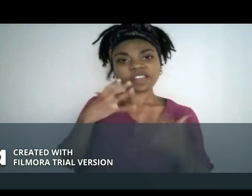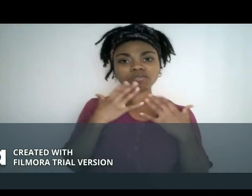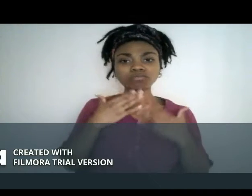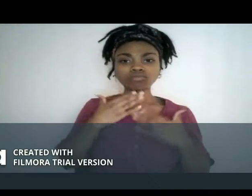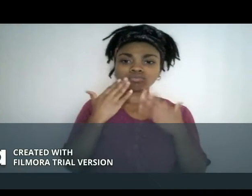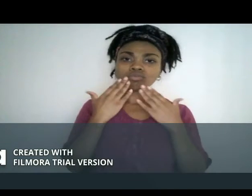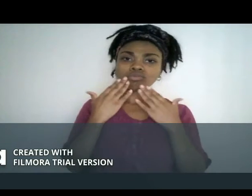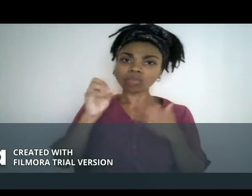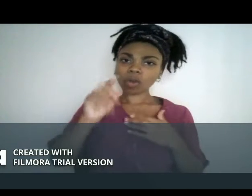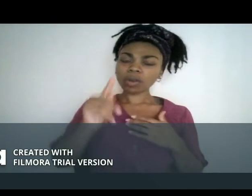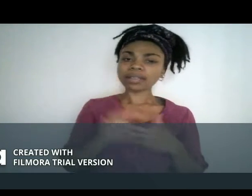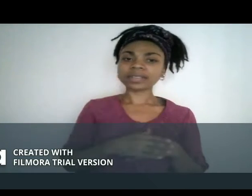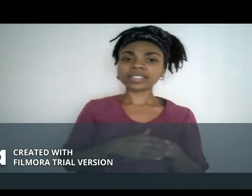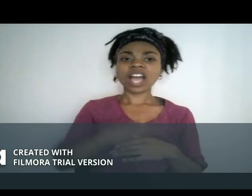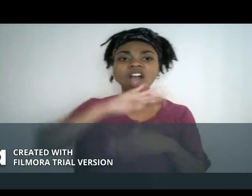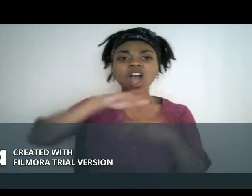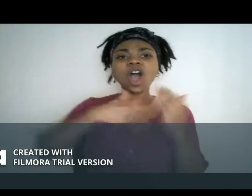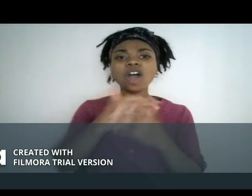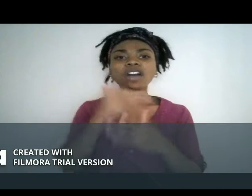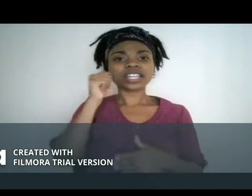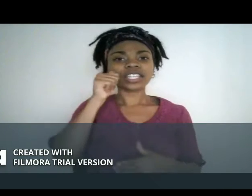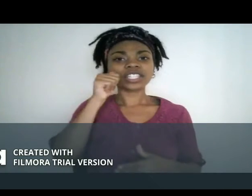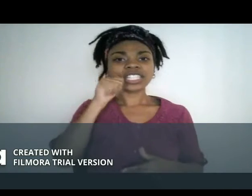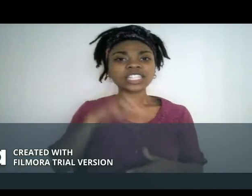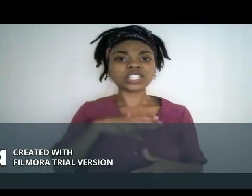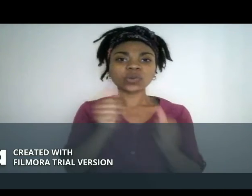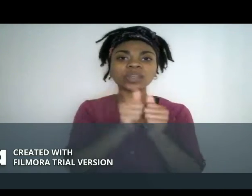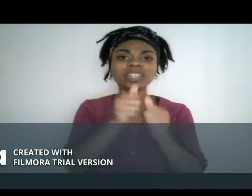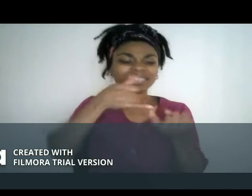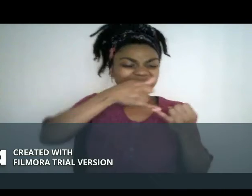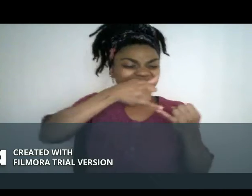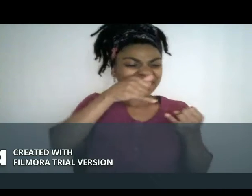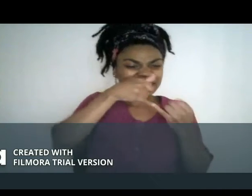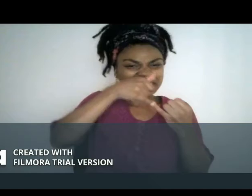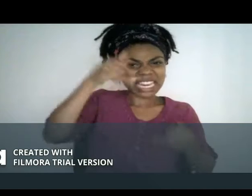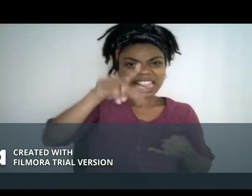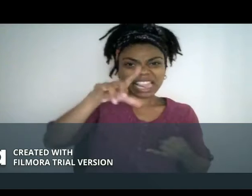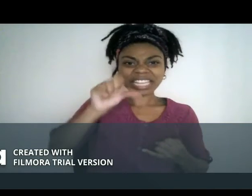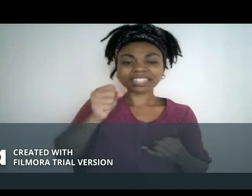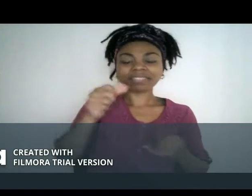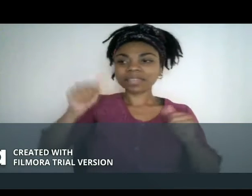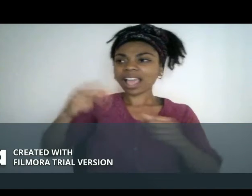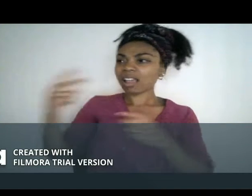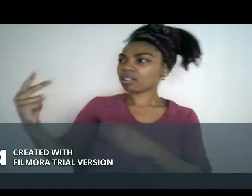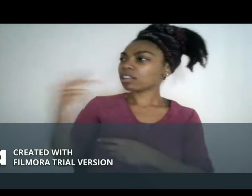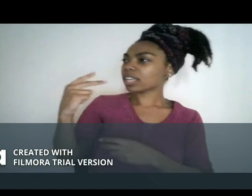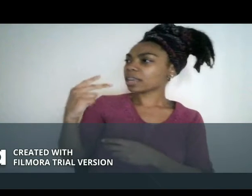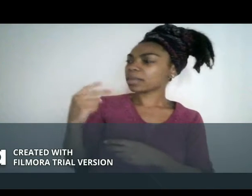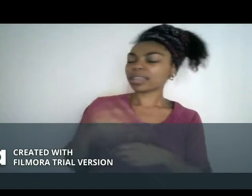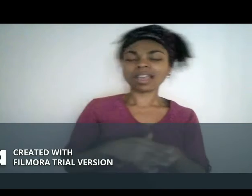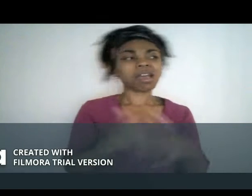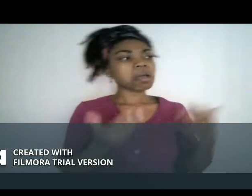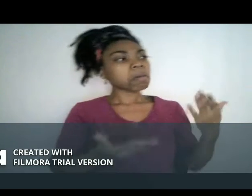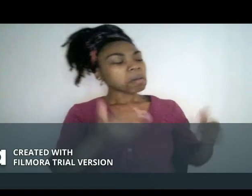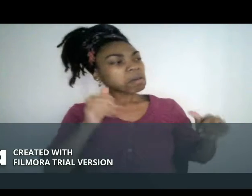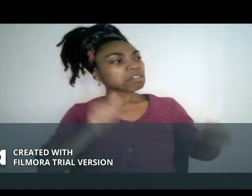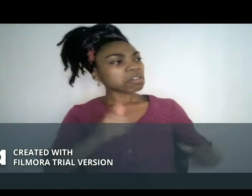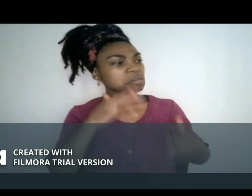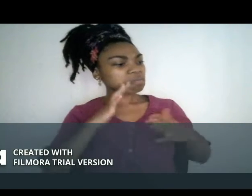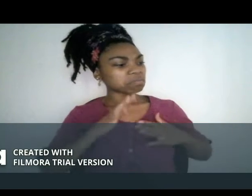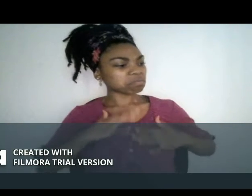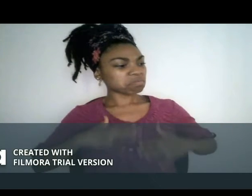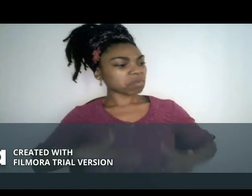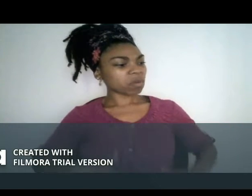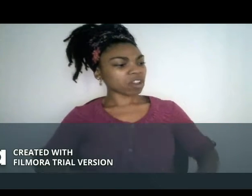them sisters with the skinny legs that think they can't wear dresses because their legs are too skinny, they can look at me now and say, well, maybe I can wear a